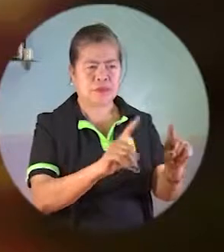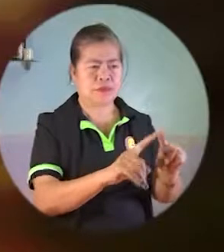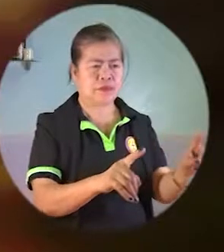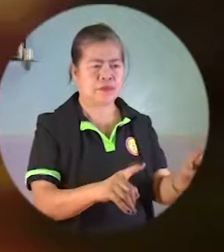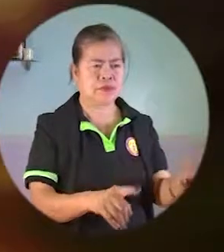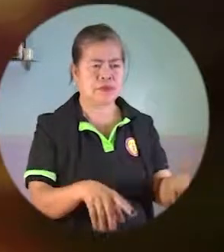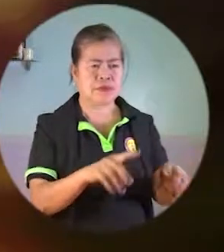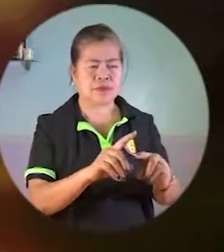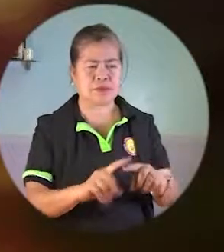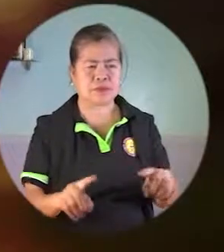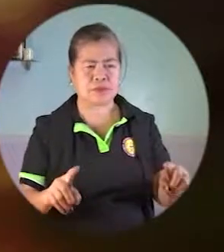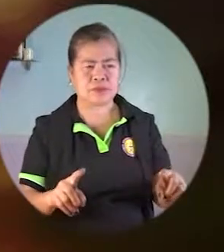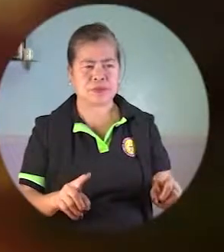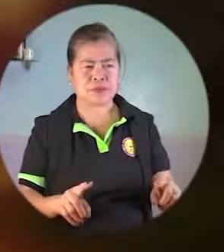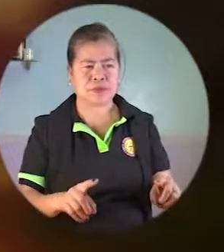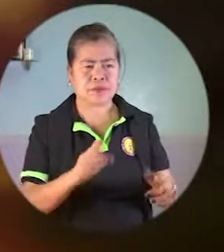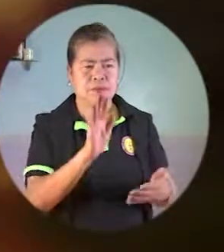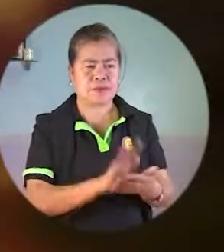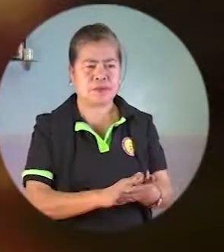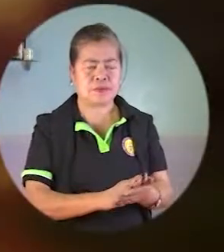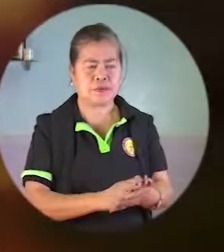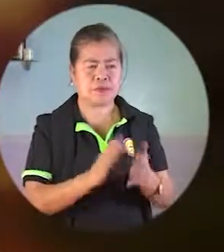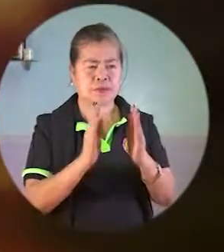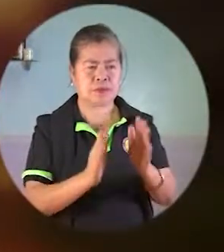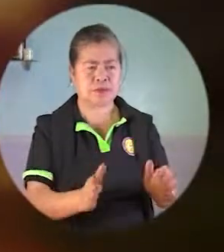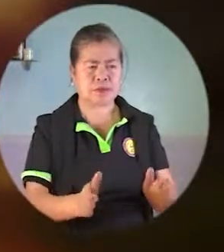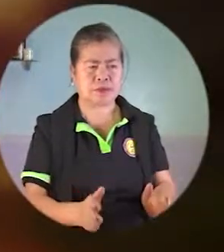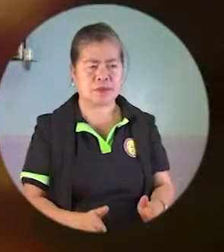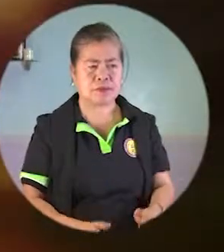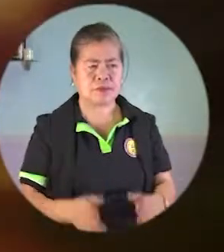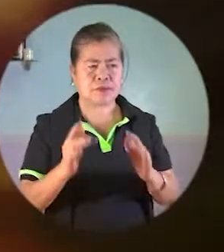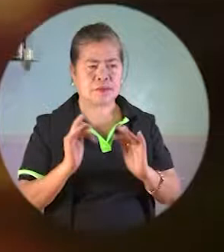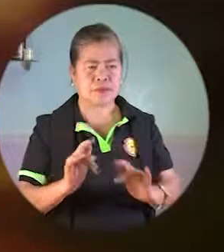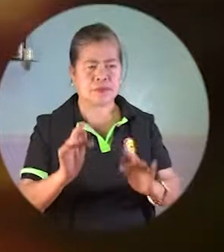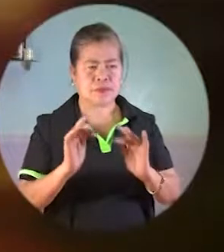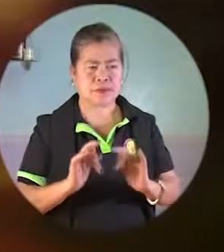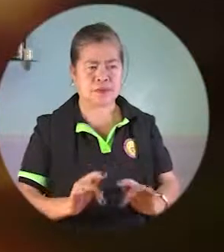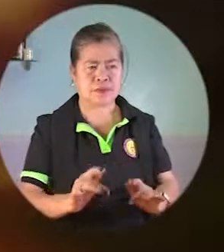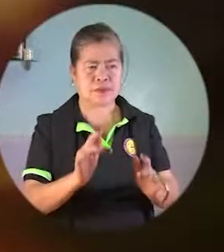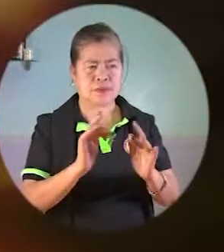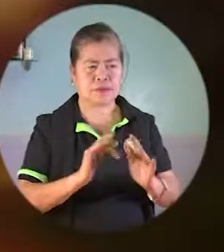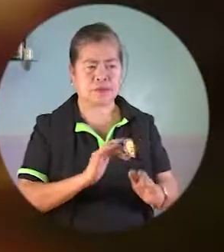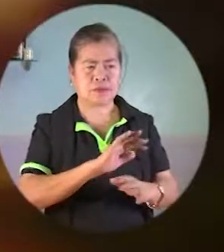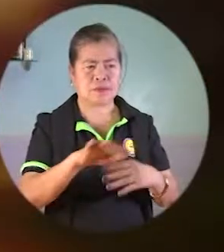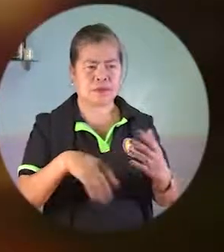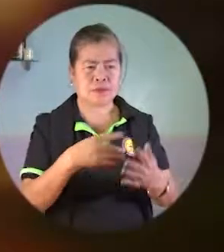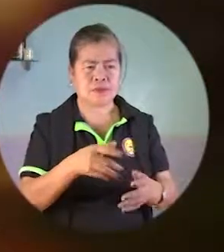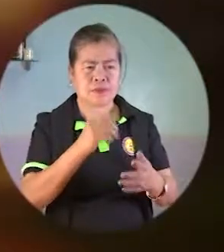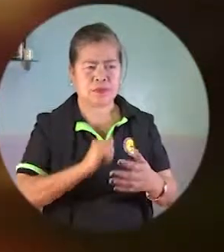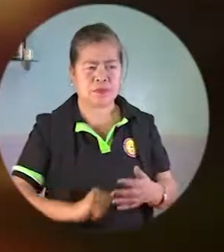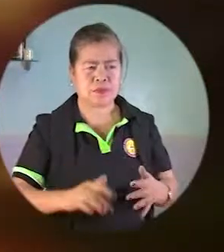of indifference, diffidence, bad inclinations, passions,